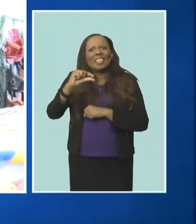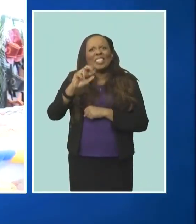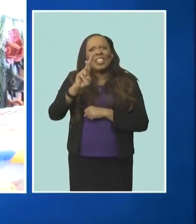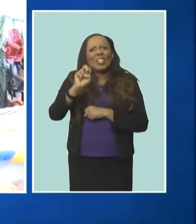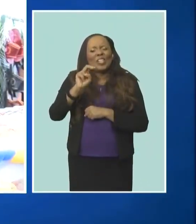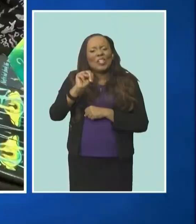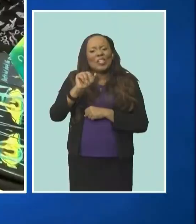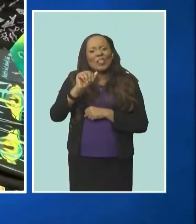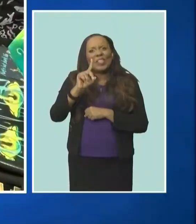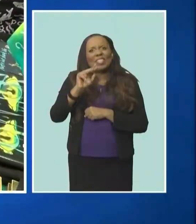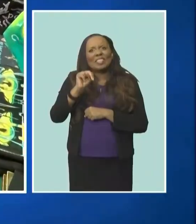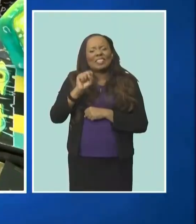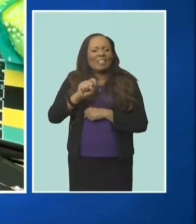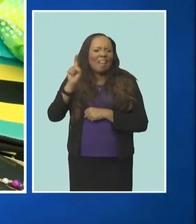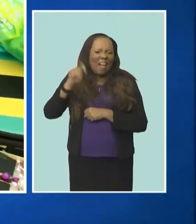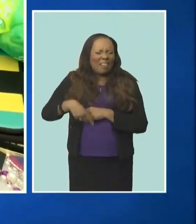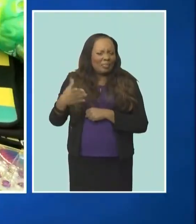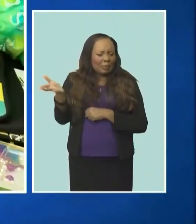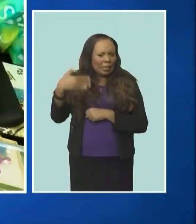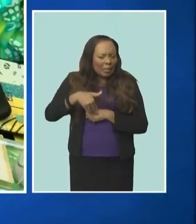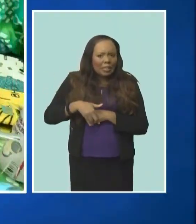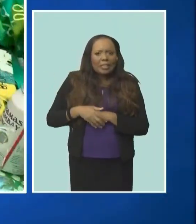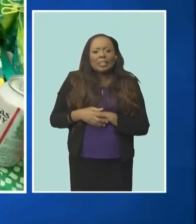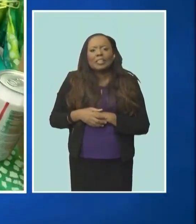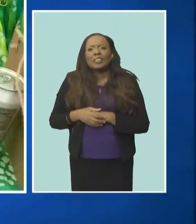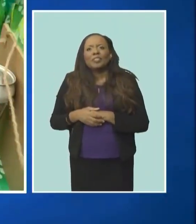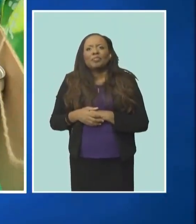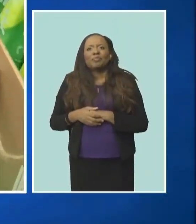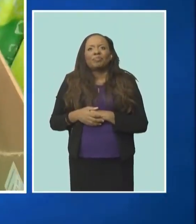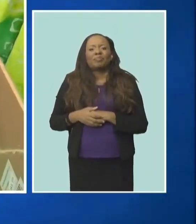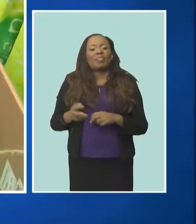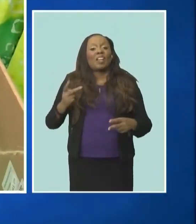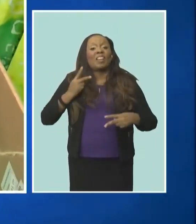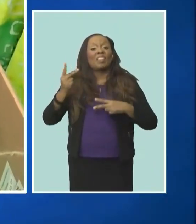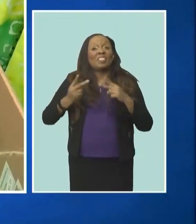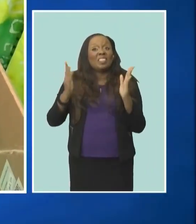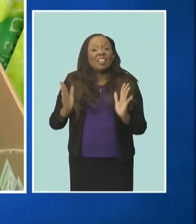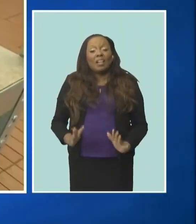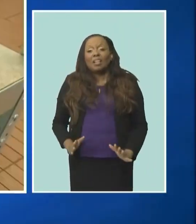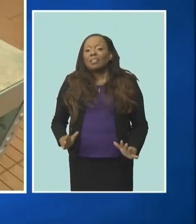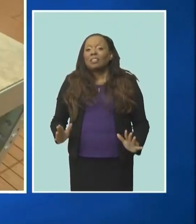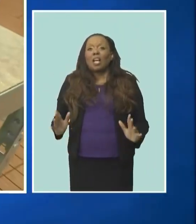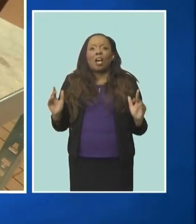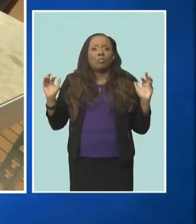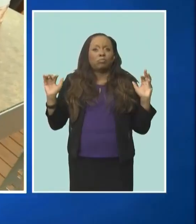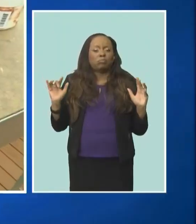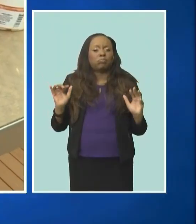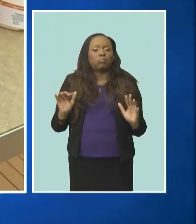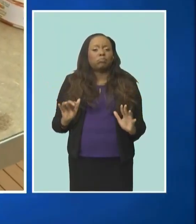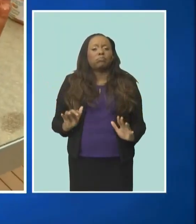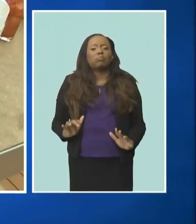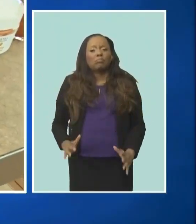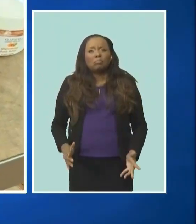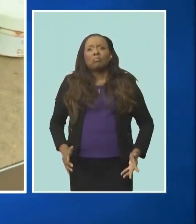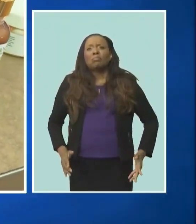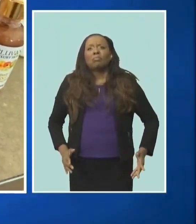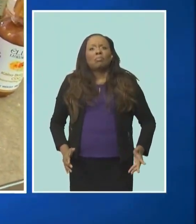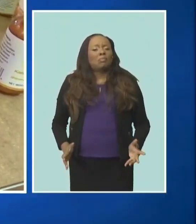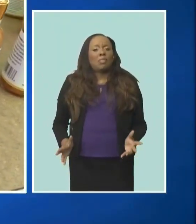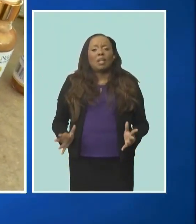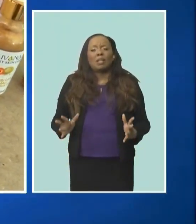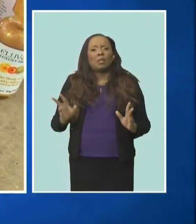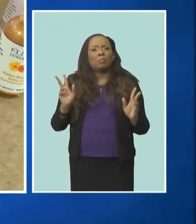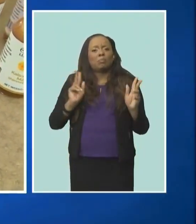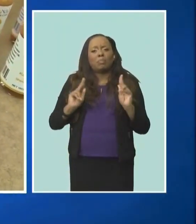to be there. With the buzz of activity and the steady stream of visitors, the Grand Market is showing no signs of slowing